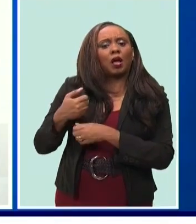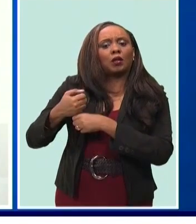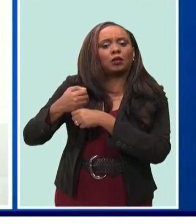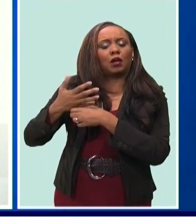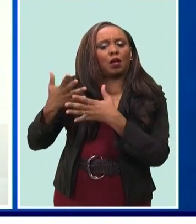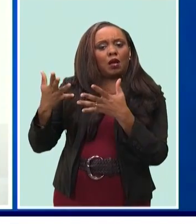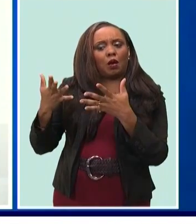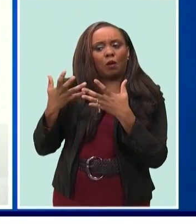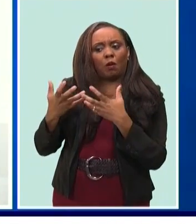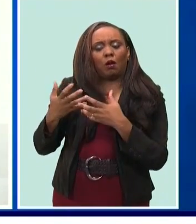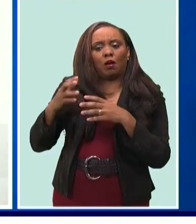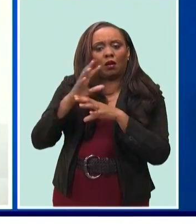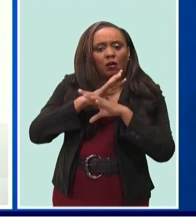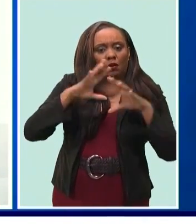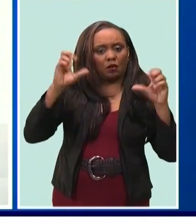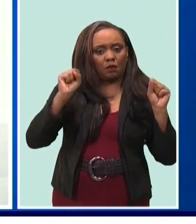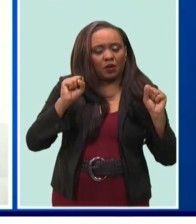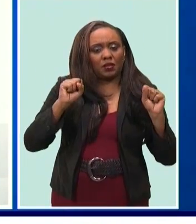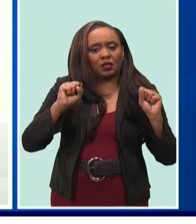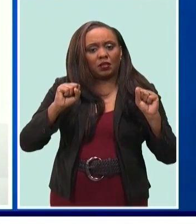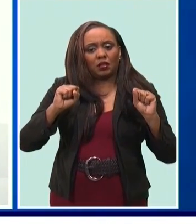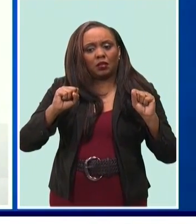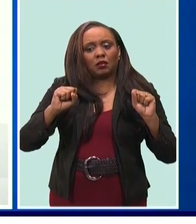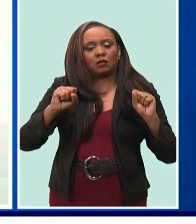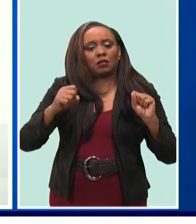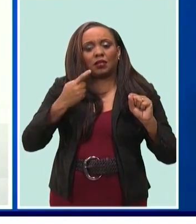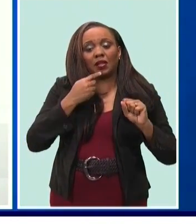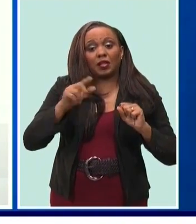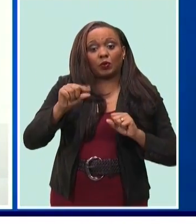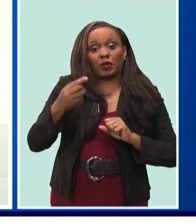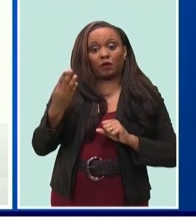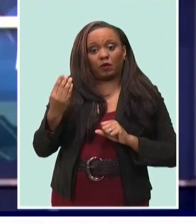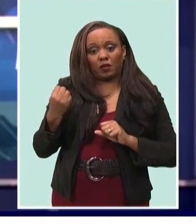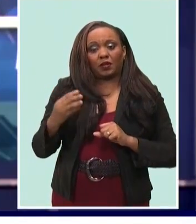president lobbied for in 2014, international sanctions.